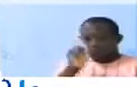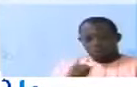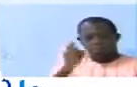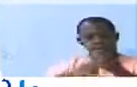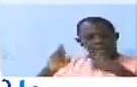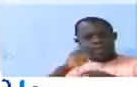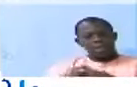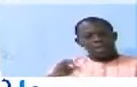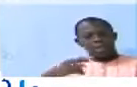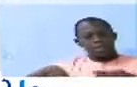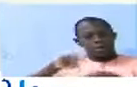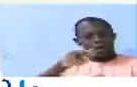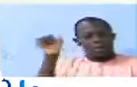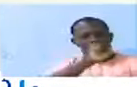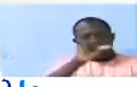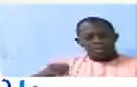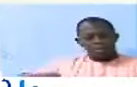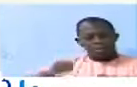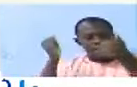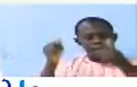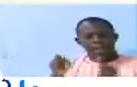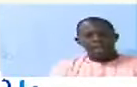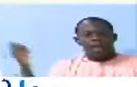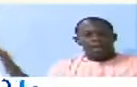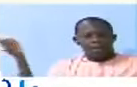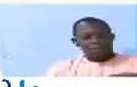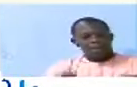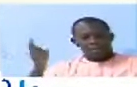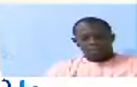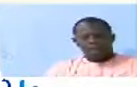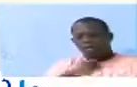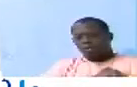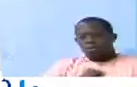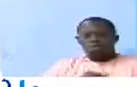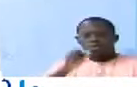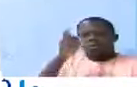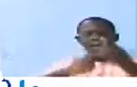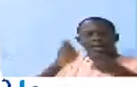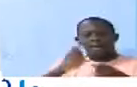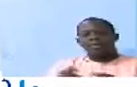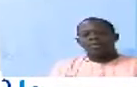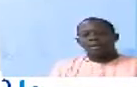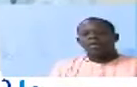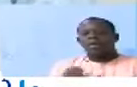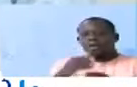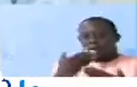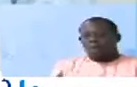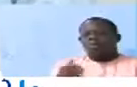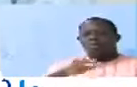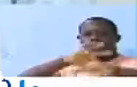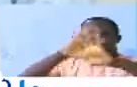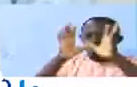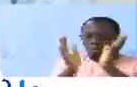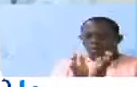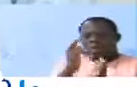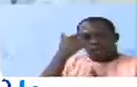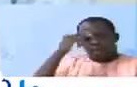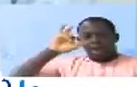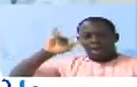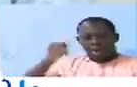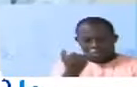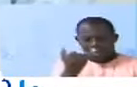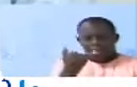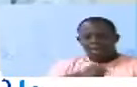beating us again. Then we all agreed and went, and they